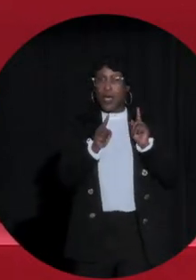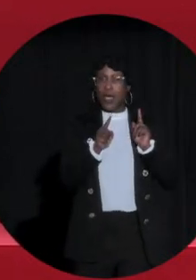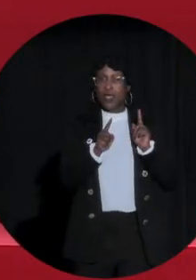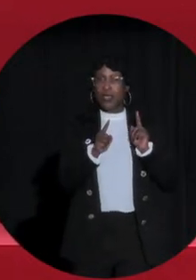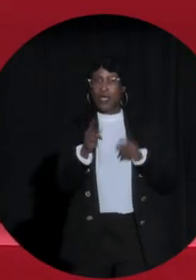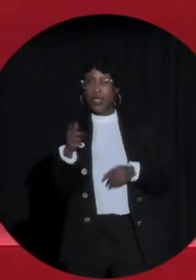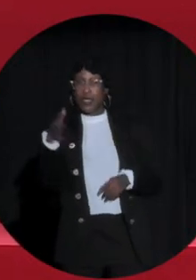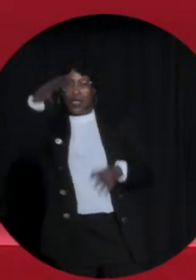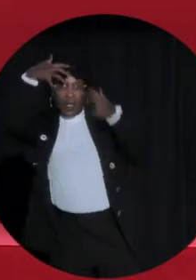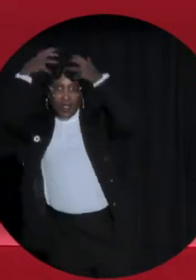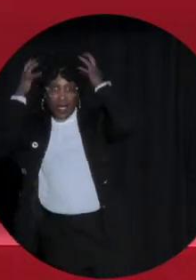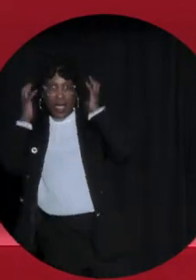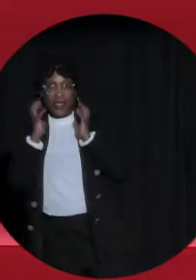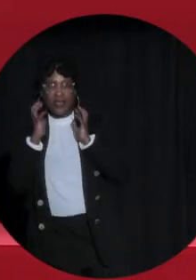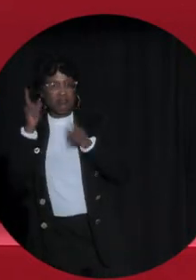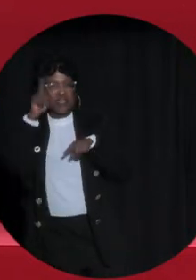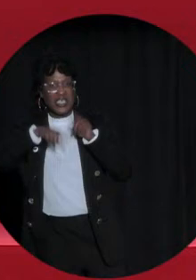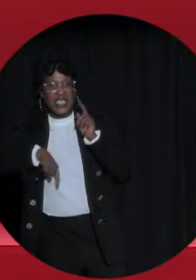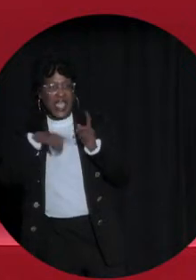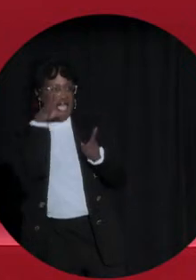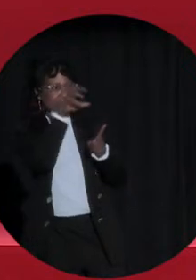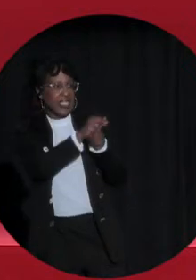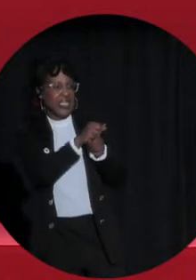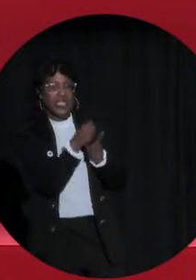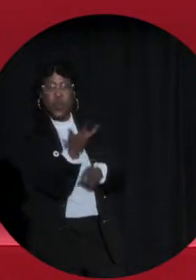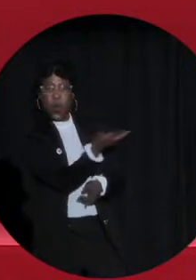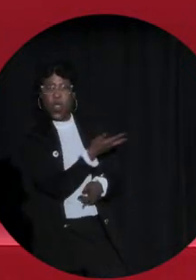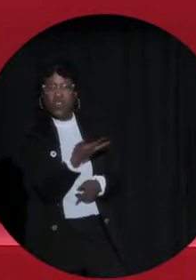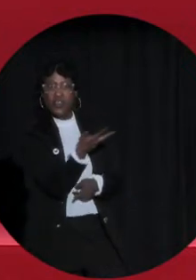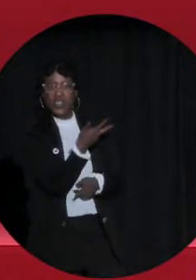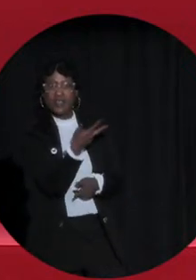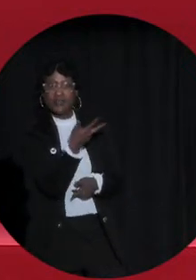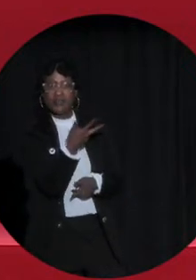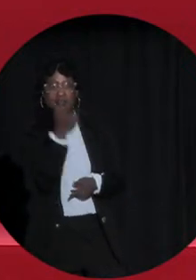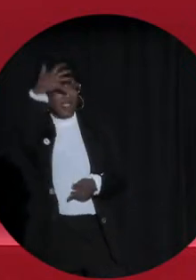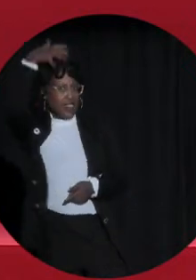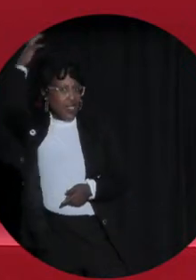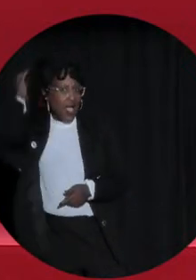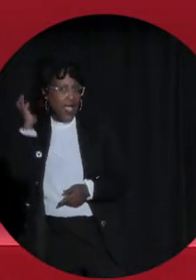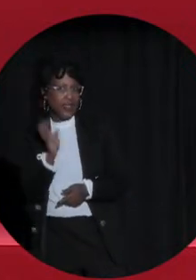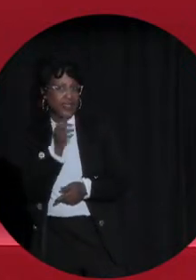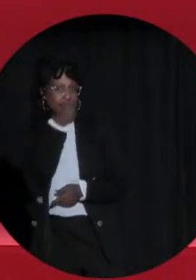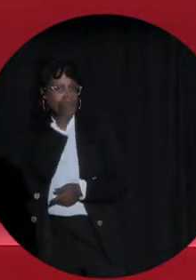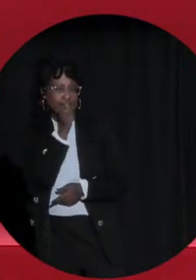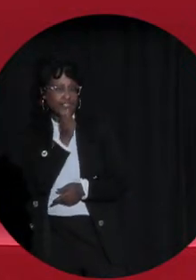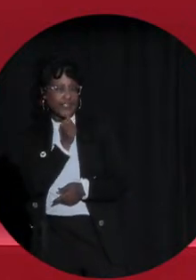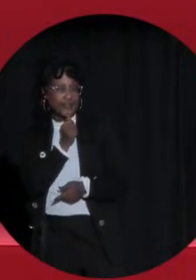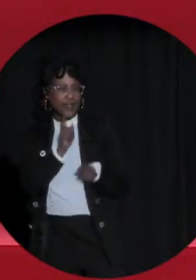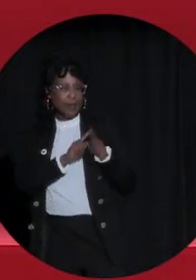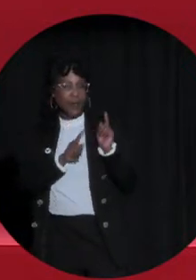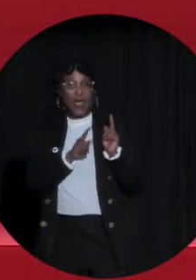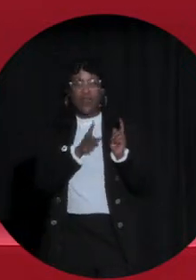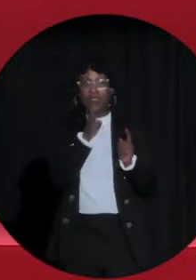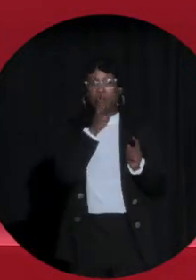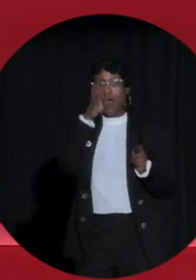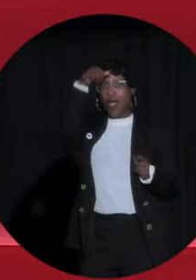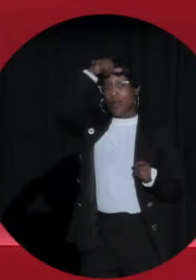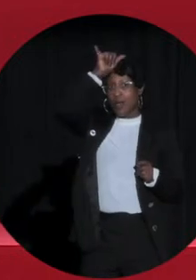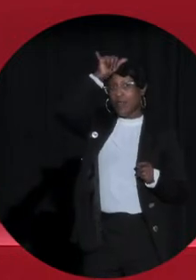all three at one time. The lion was very patient, but the water buck had a strong